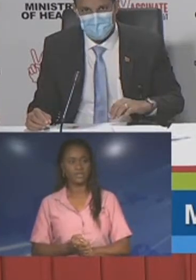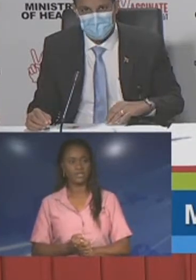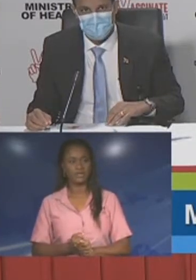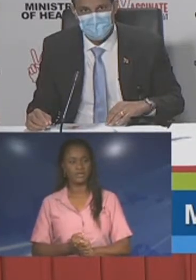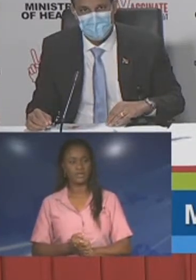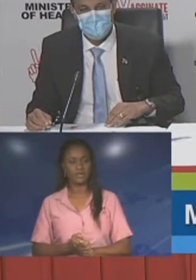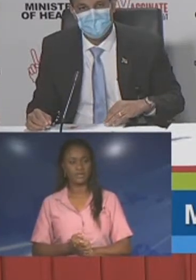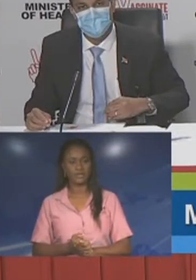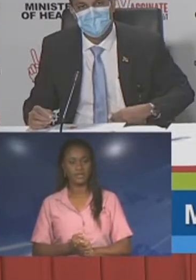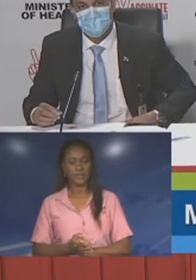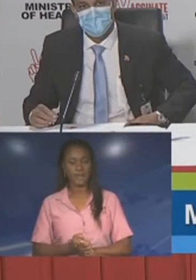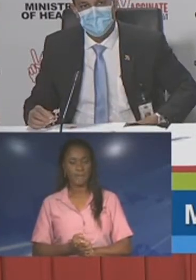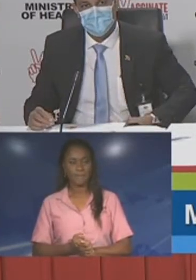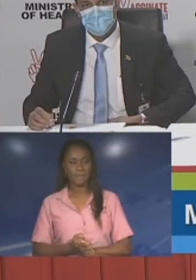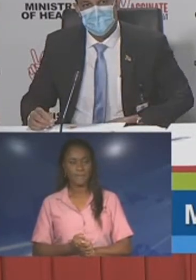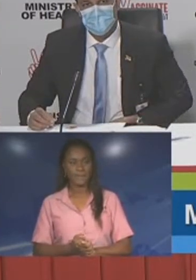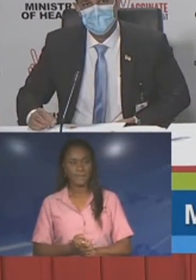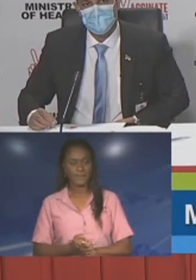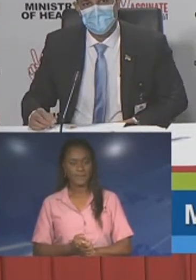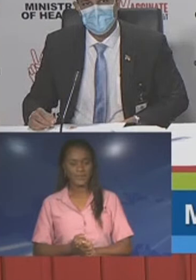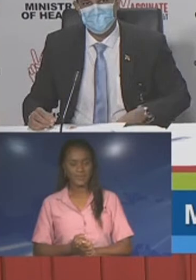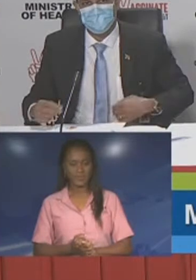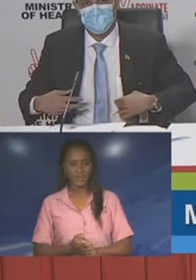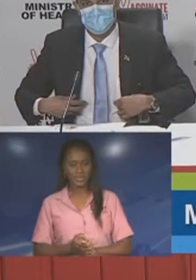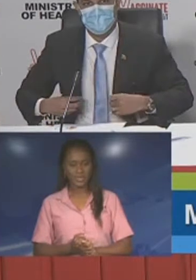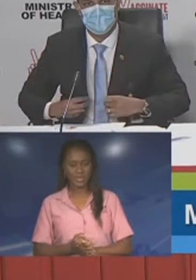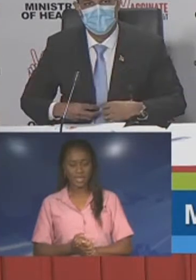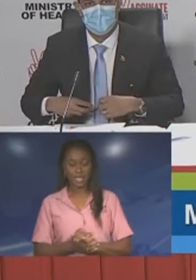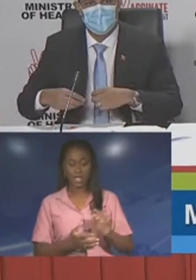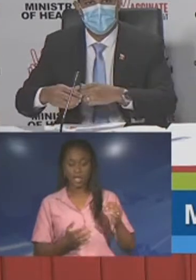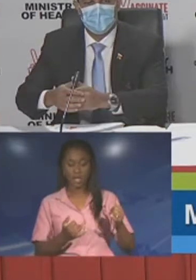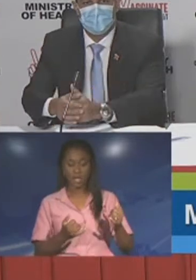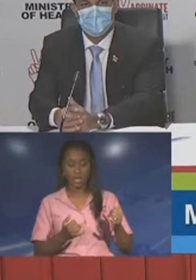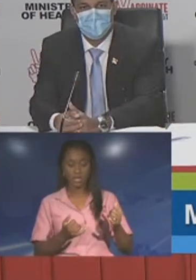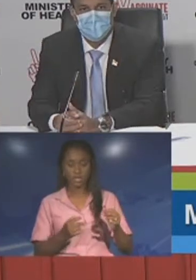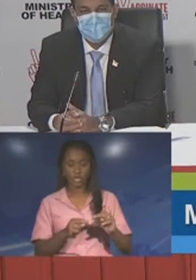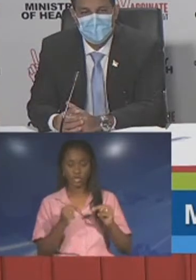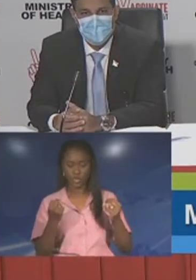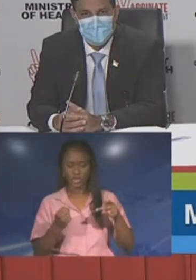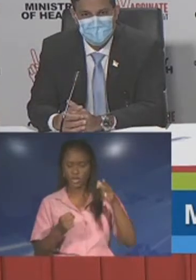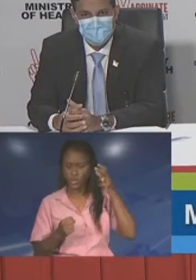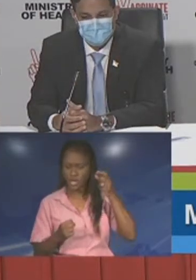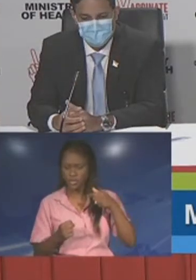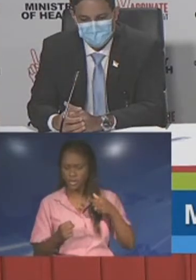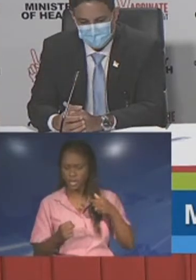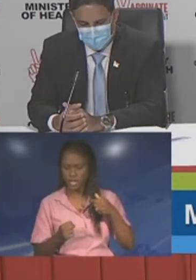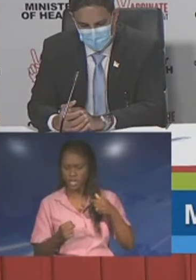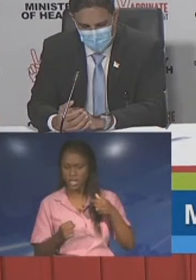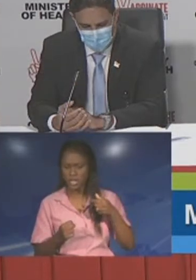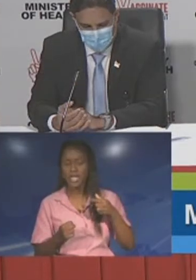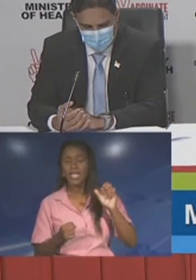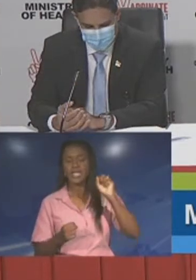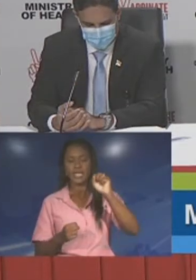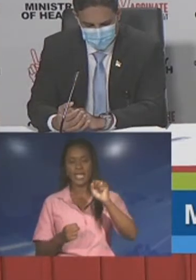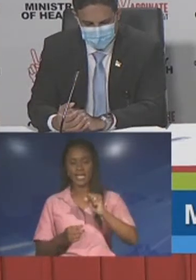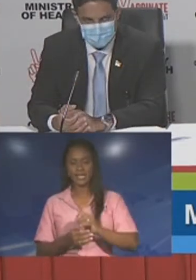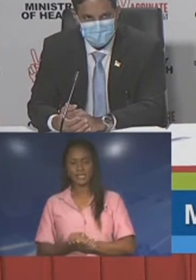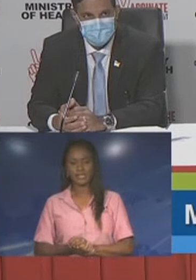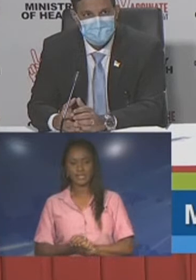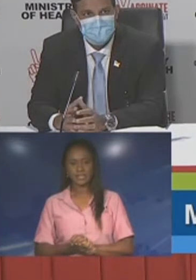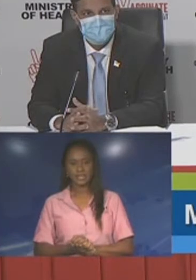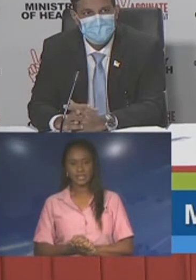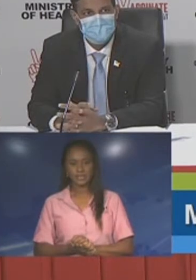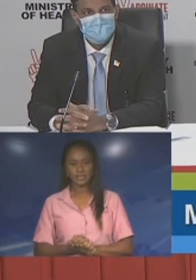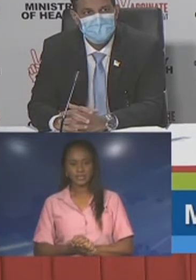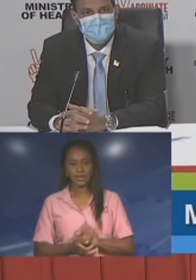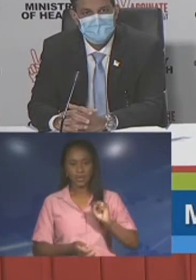The panel, this is Paula Lindo from the Newsday. Please ask your Are you hearing me? one right after loud and clear to the relevant members of the panel.